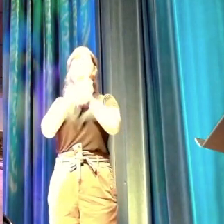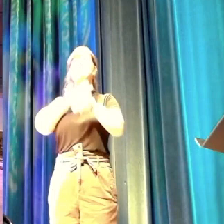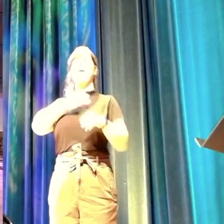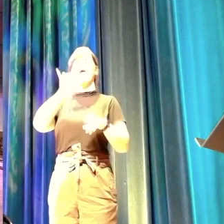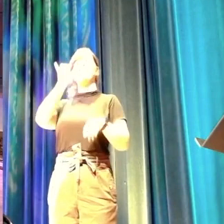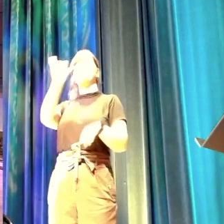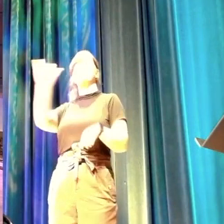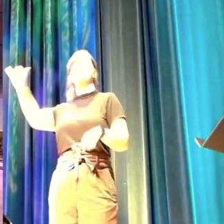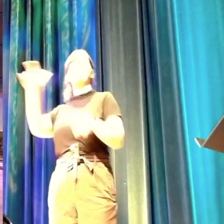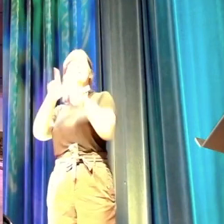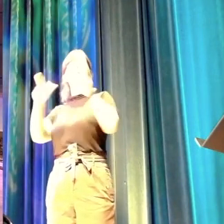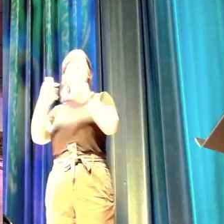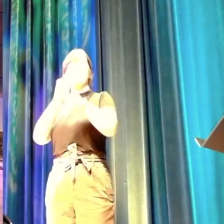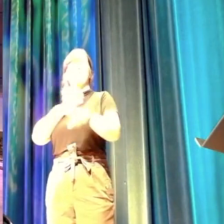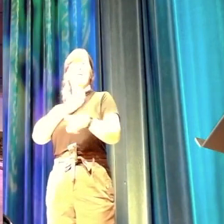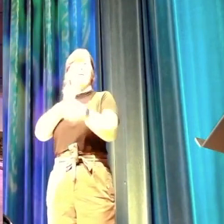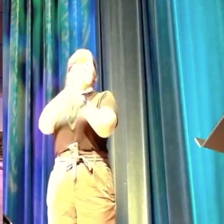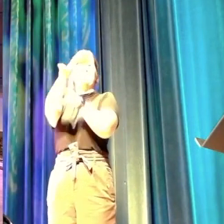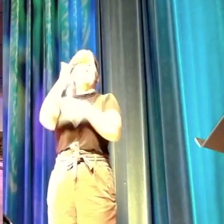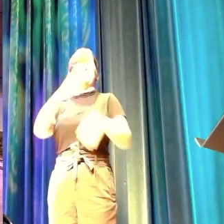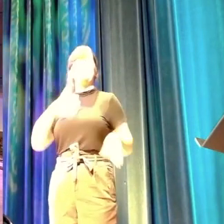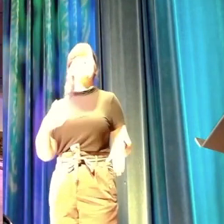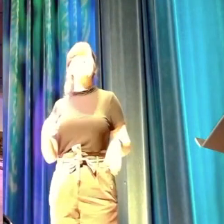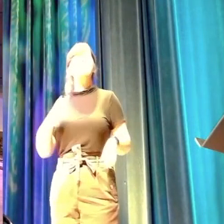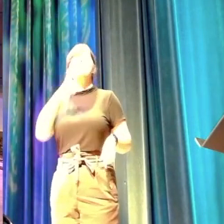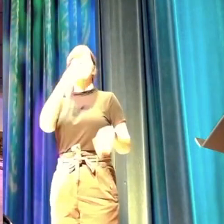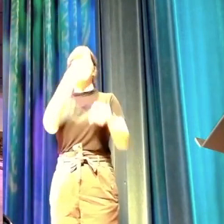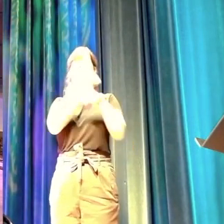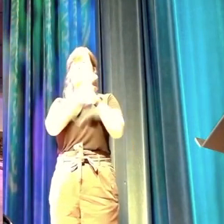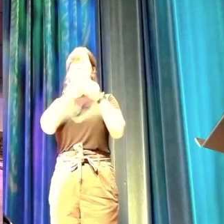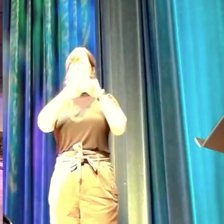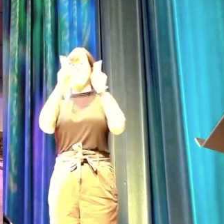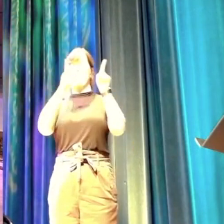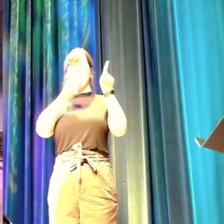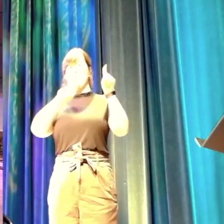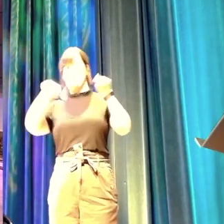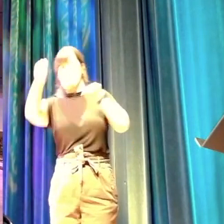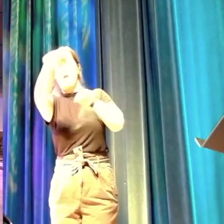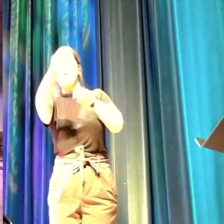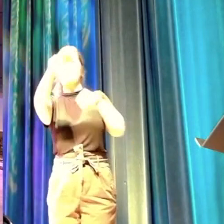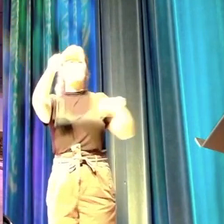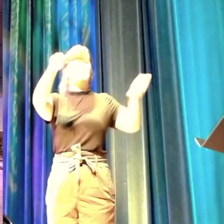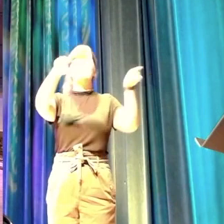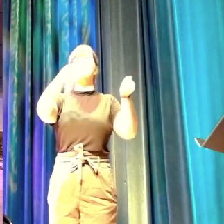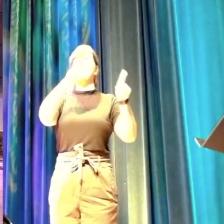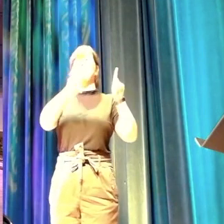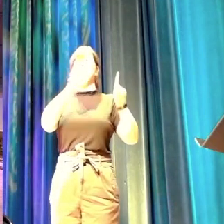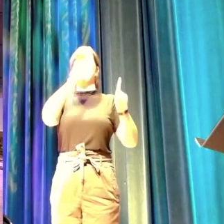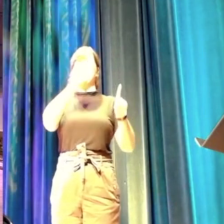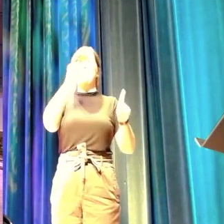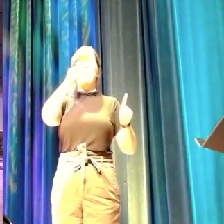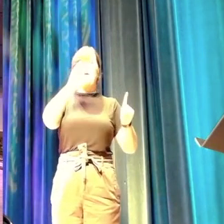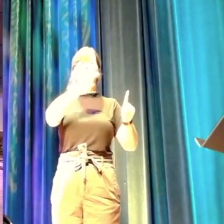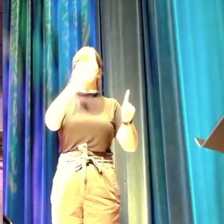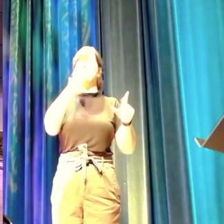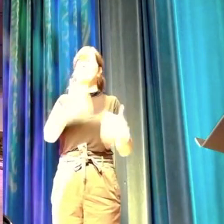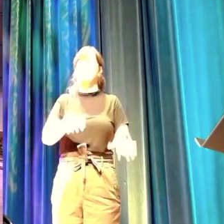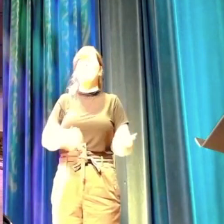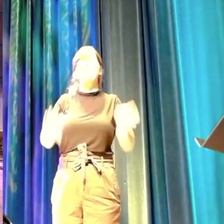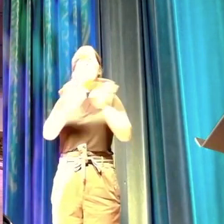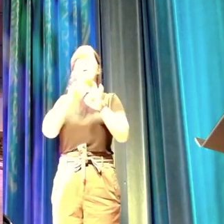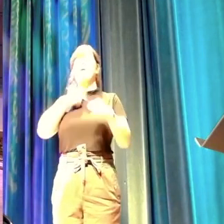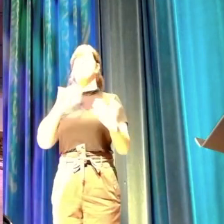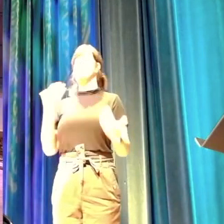I'm standing here. And so they use different routes, and they say that it was very important to them that they didn't have to